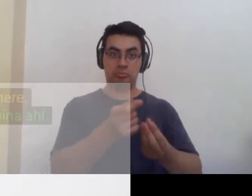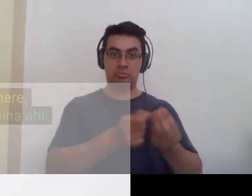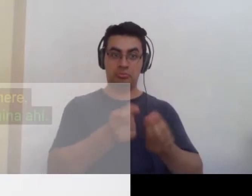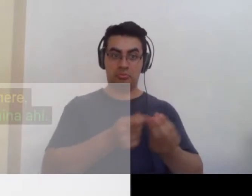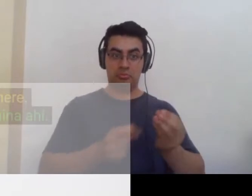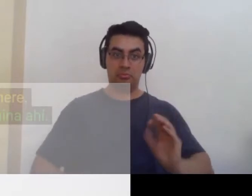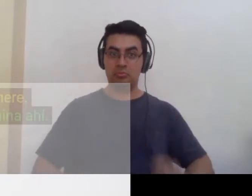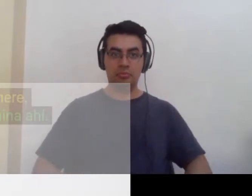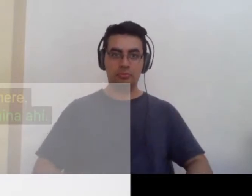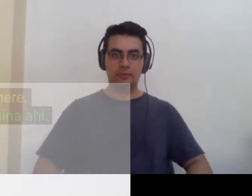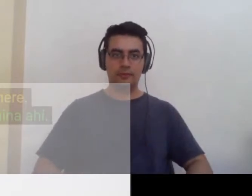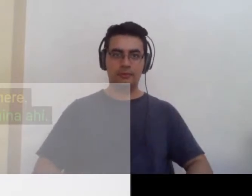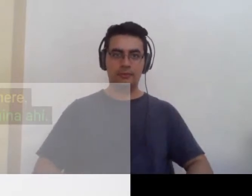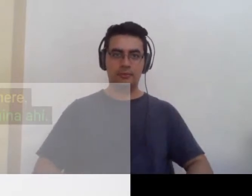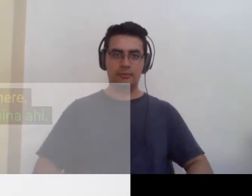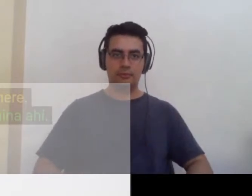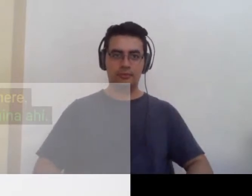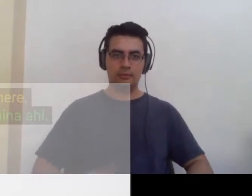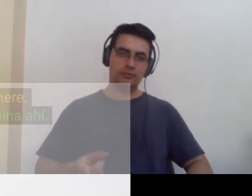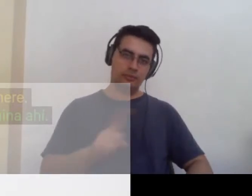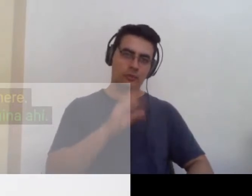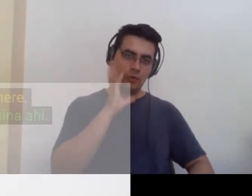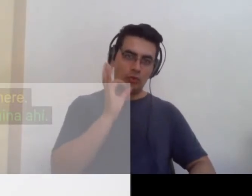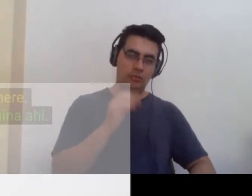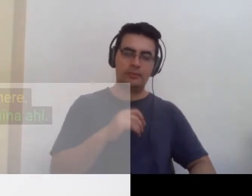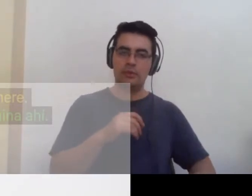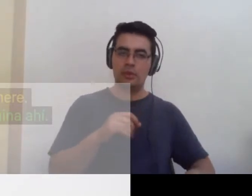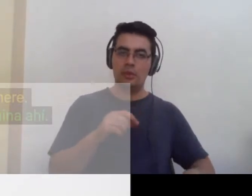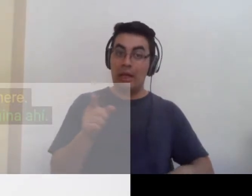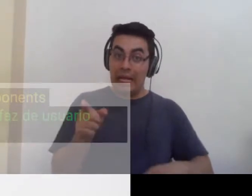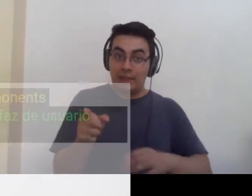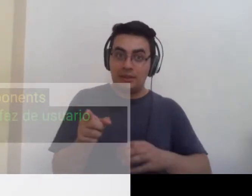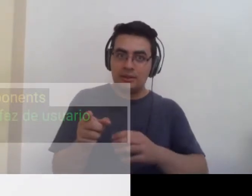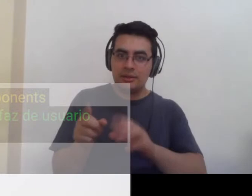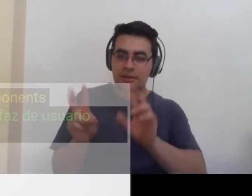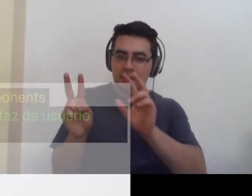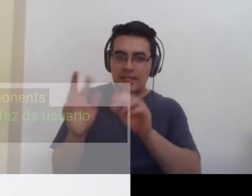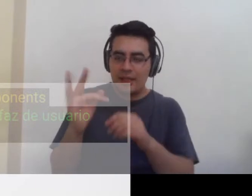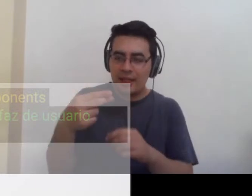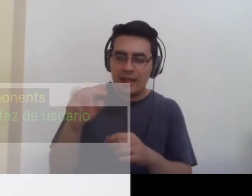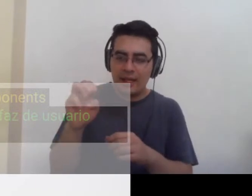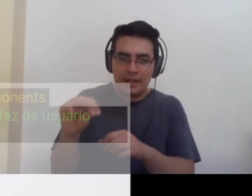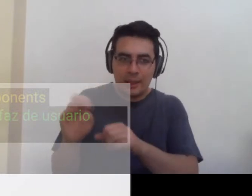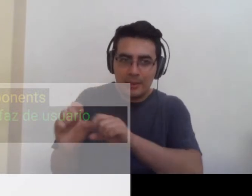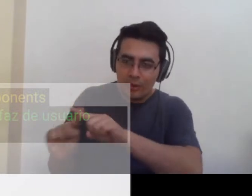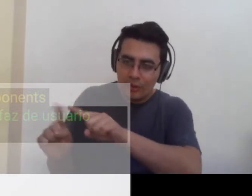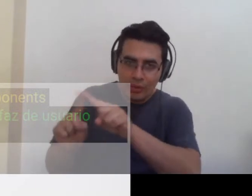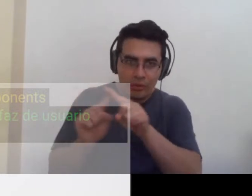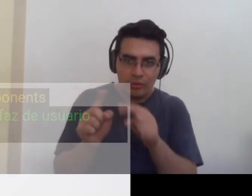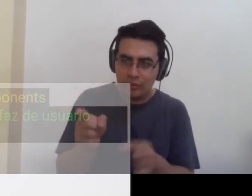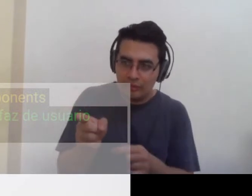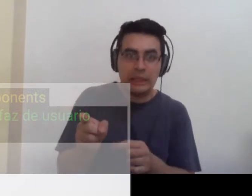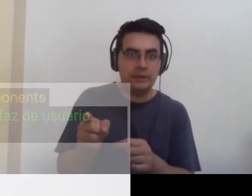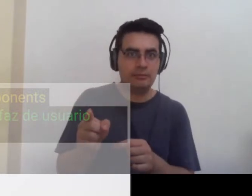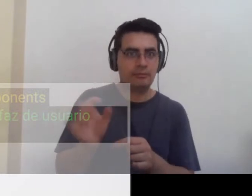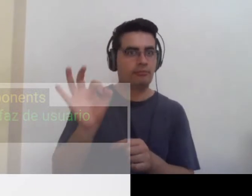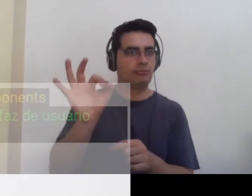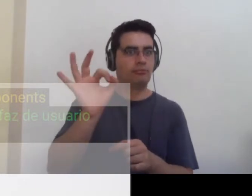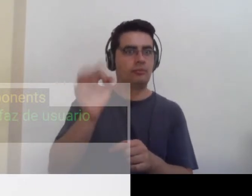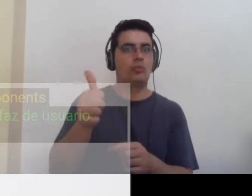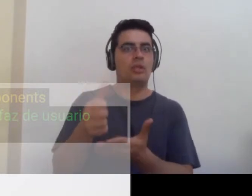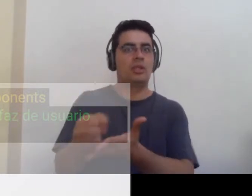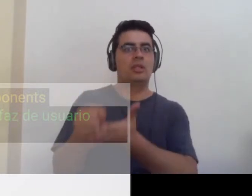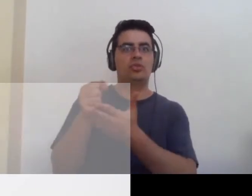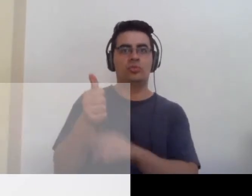give us a lot of design options, but it doesn't stop there. With Flutter, we can easily make fully custom